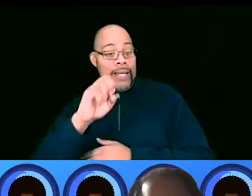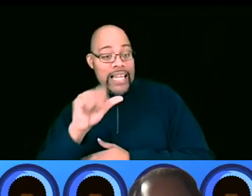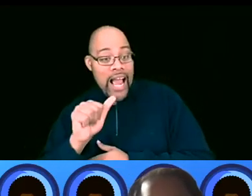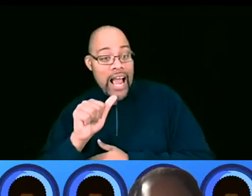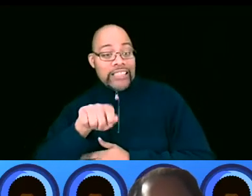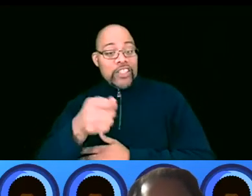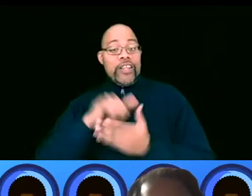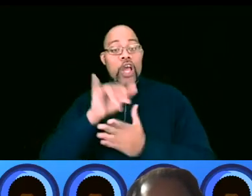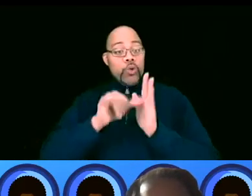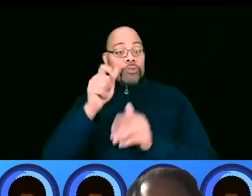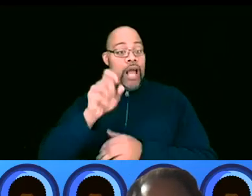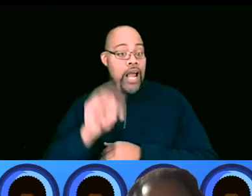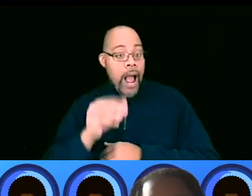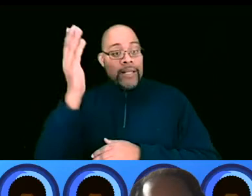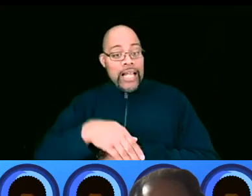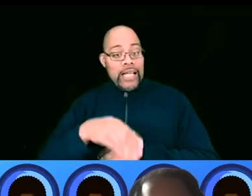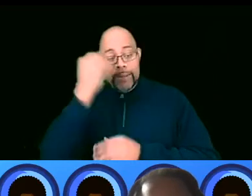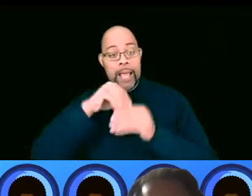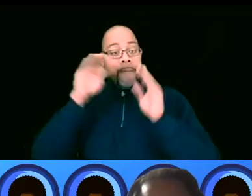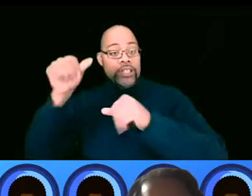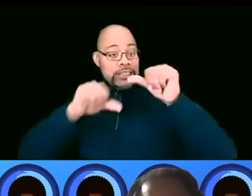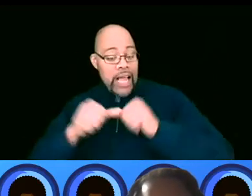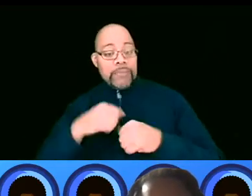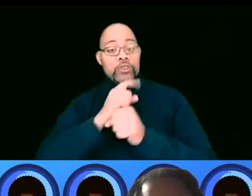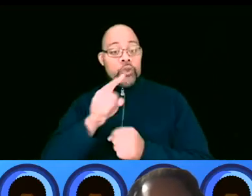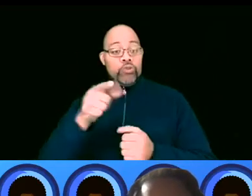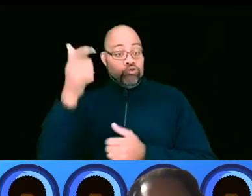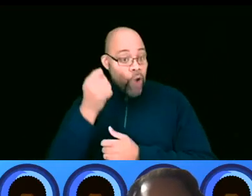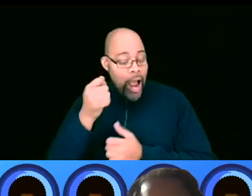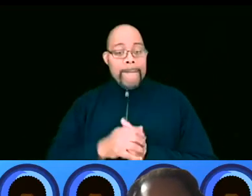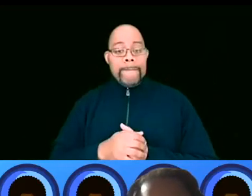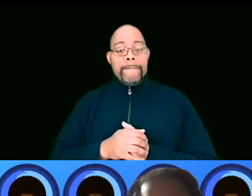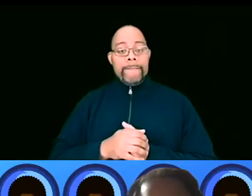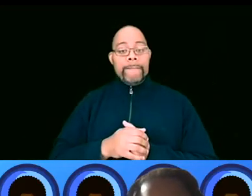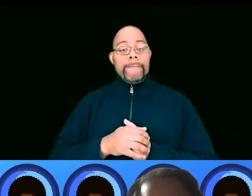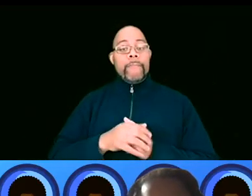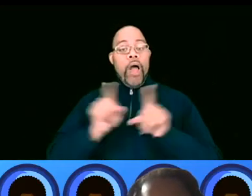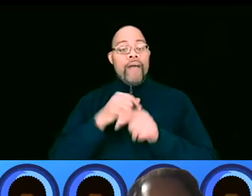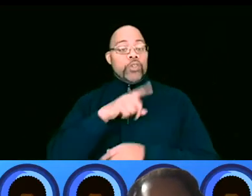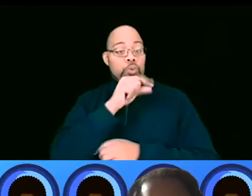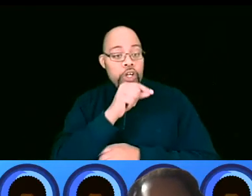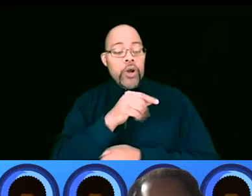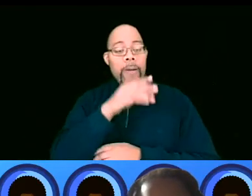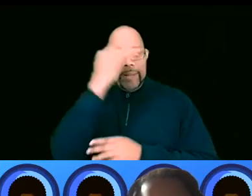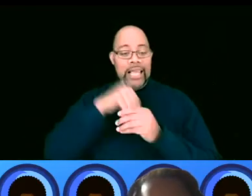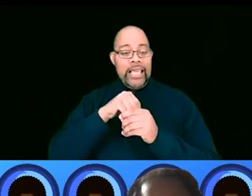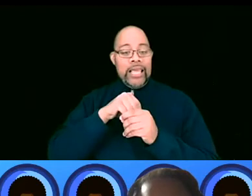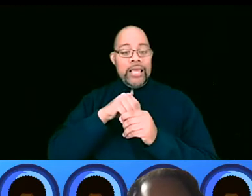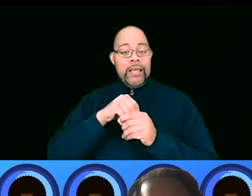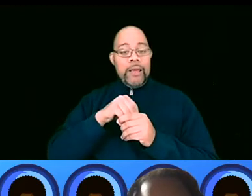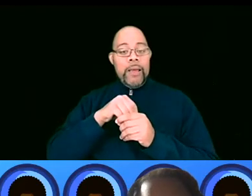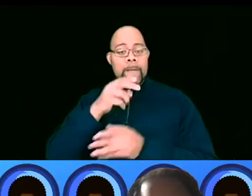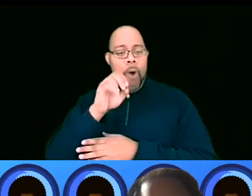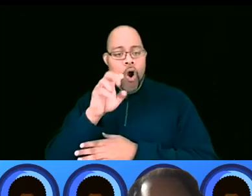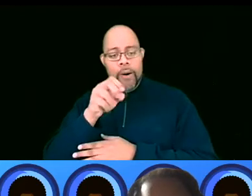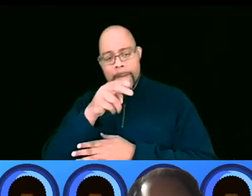that's youtube.com/Black and Marine Science. Make sure you subscribe. We've got Twitter at Black and Marsci, and then we've